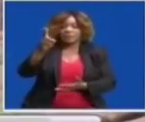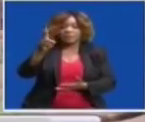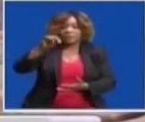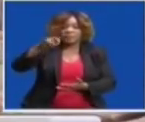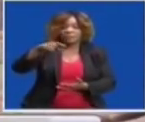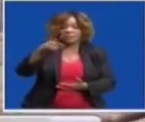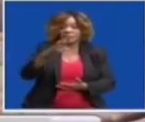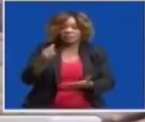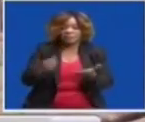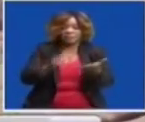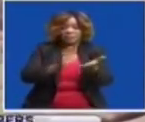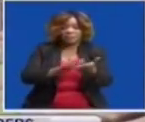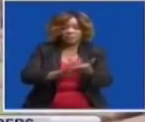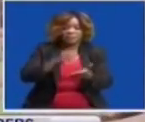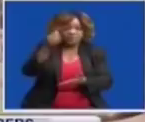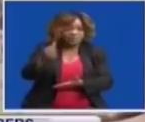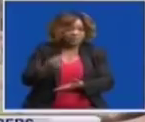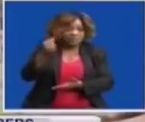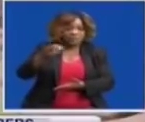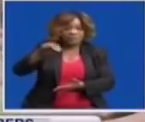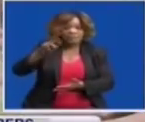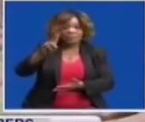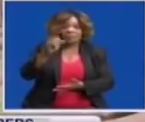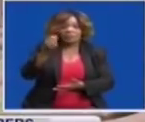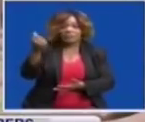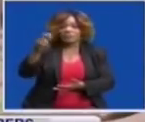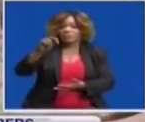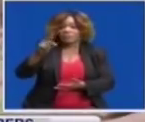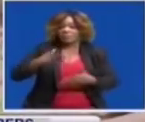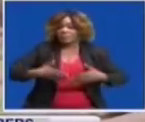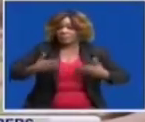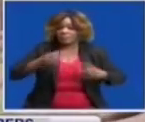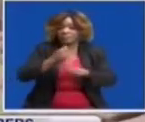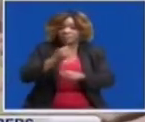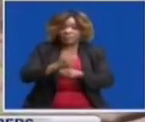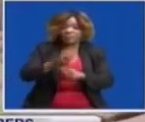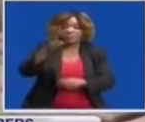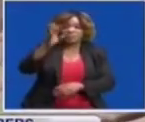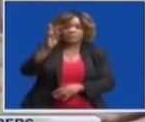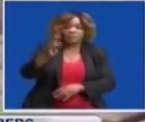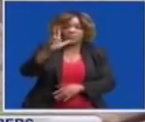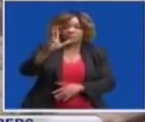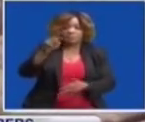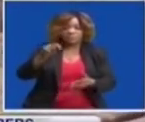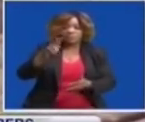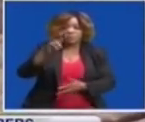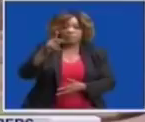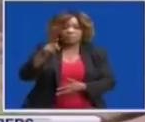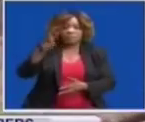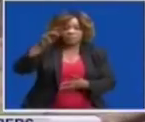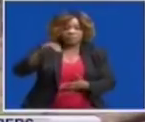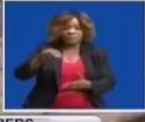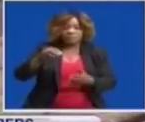Chief Executive Officer Geoffrey Musonda is pleased with the works on the 75.2 kilometer 2018